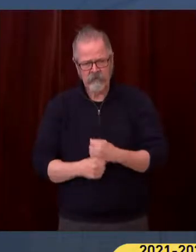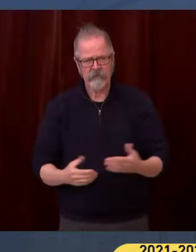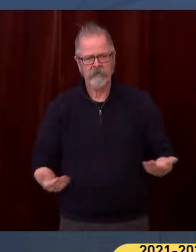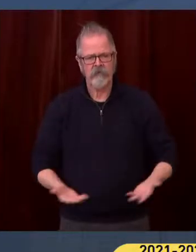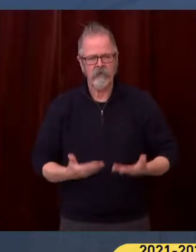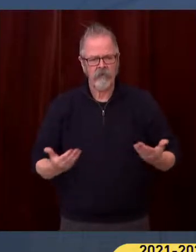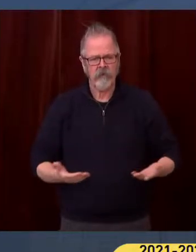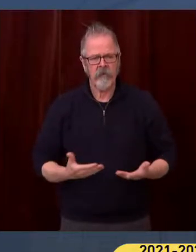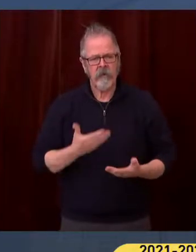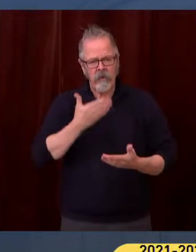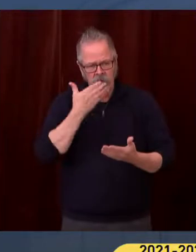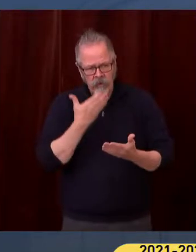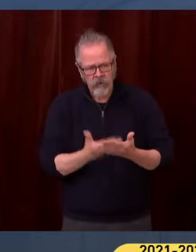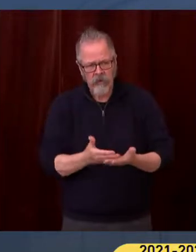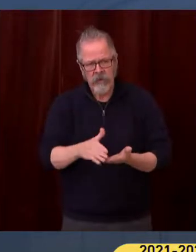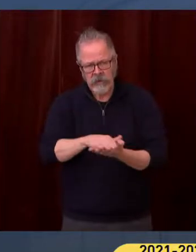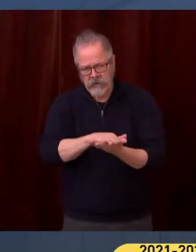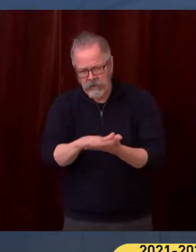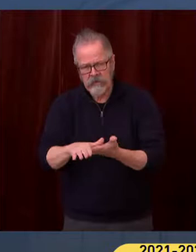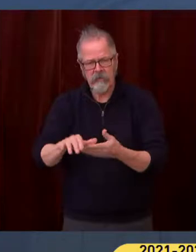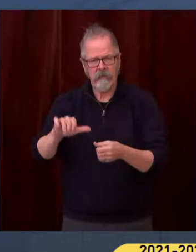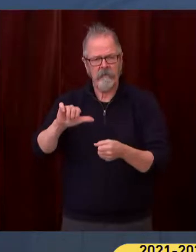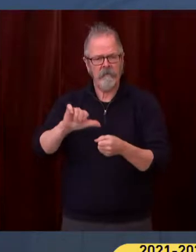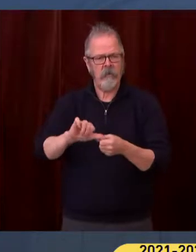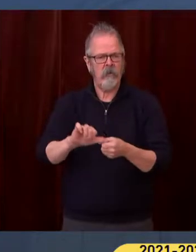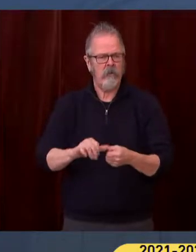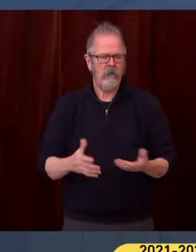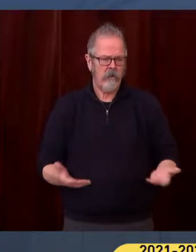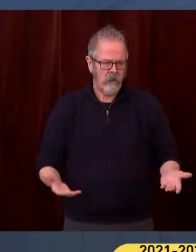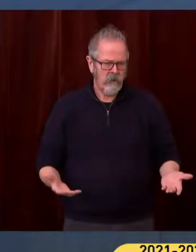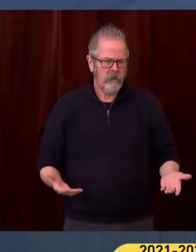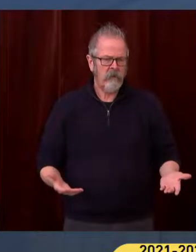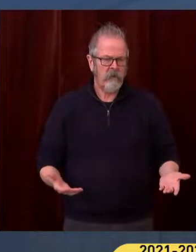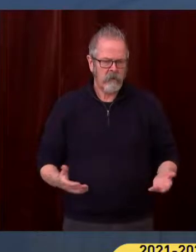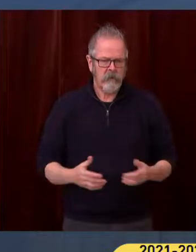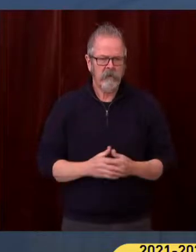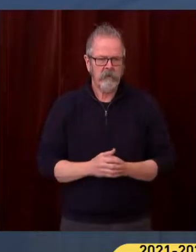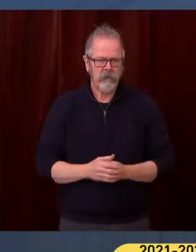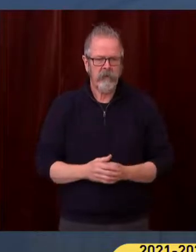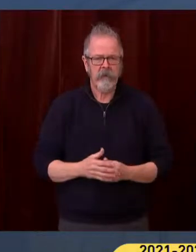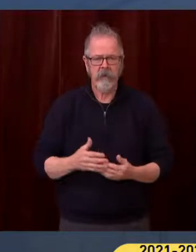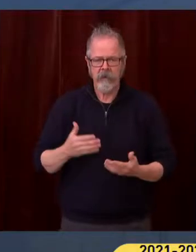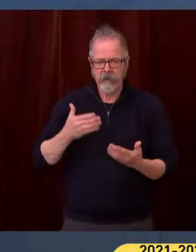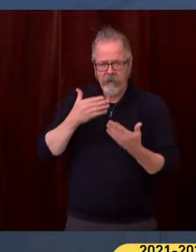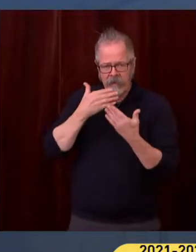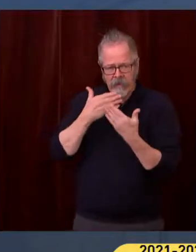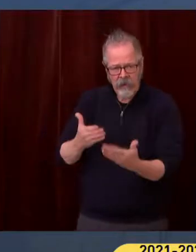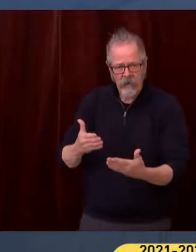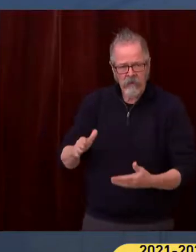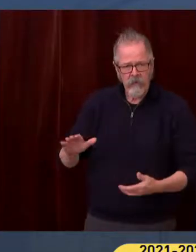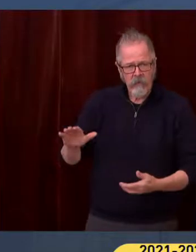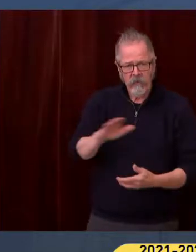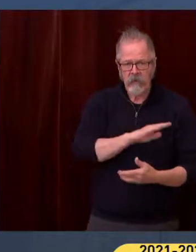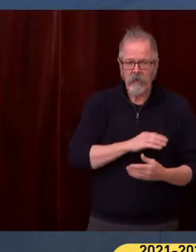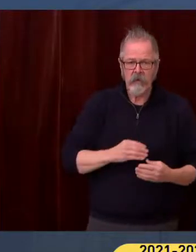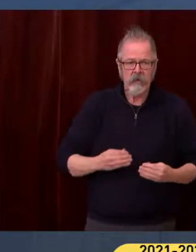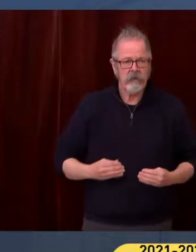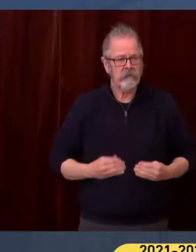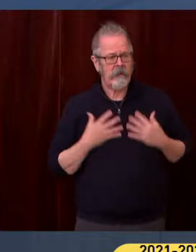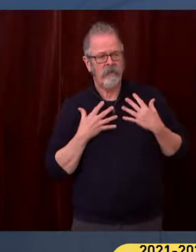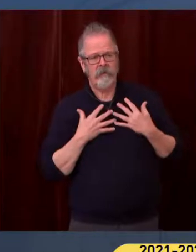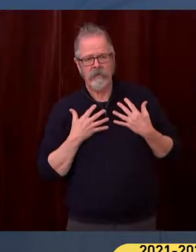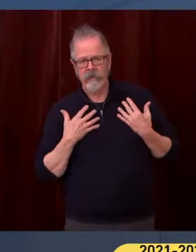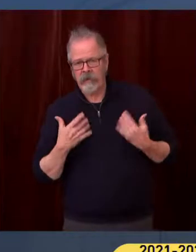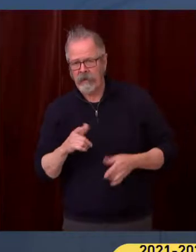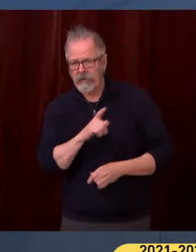the inspiration. R Thank you, Senator Carlisle, for standing strong on building a renewable future. R thank you, Governor Inslee, for your never-ending leadership